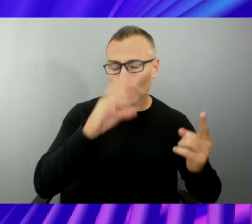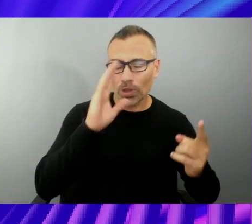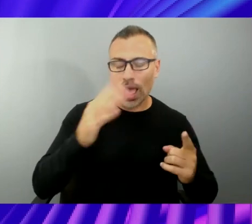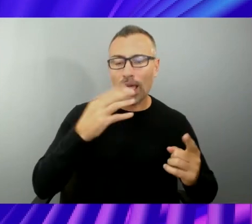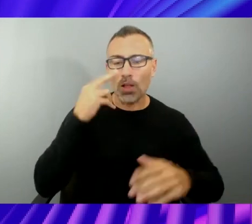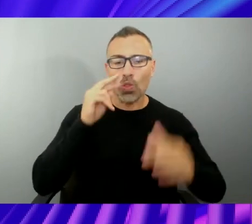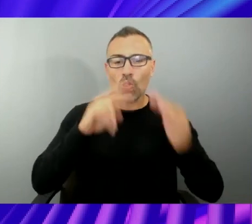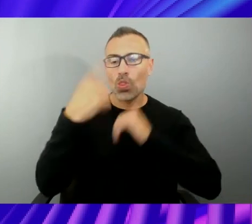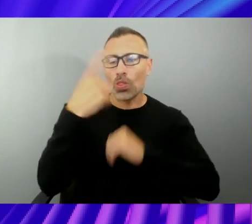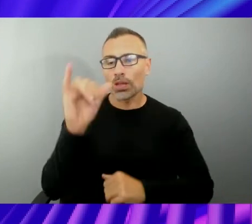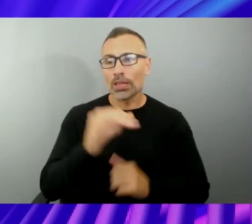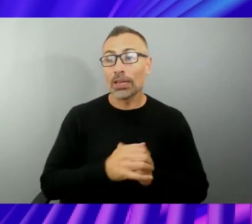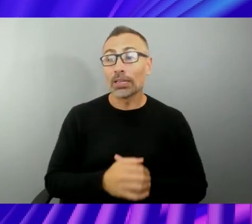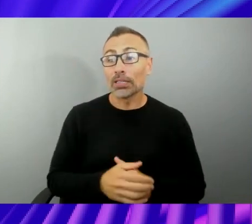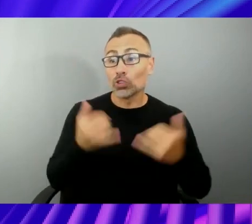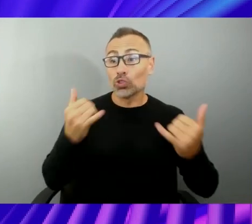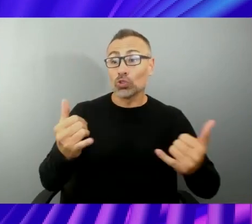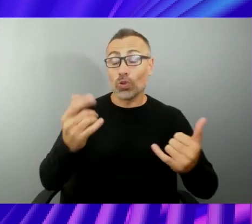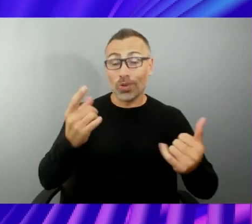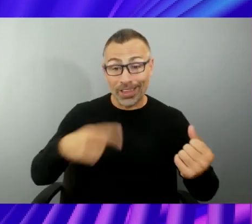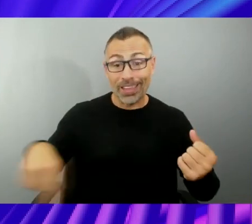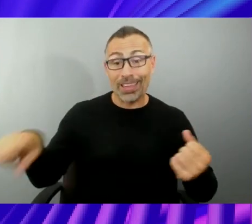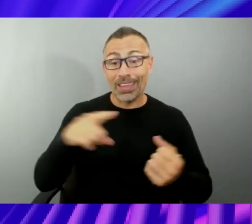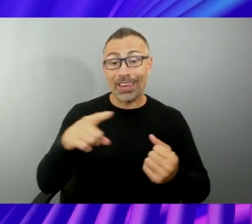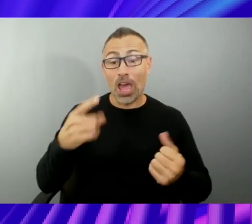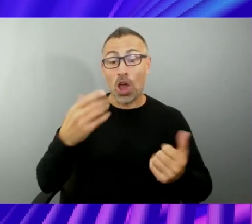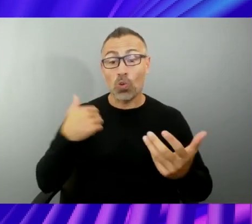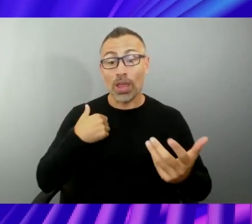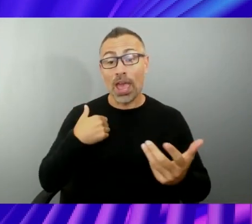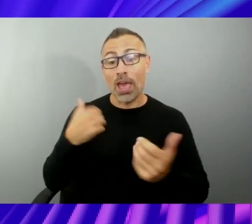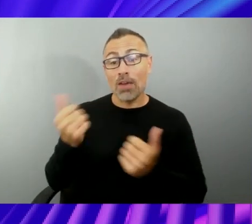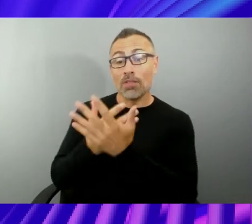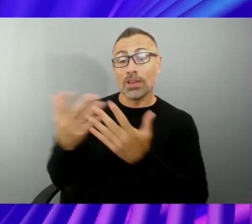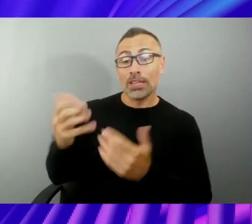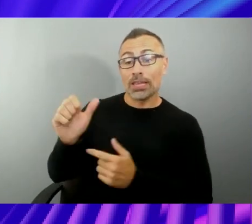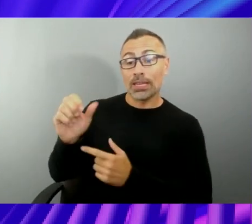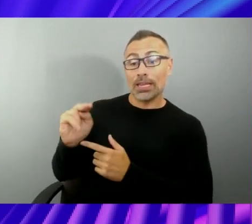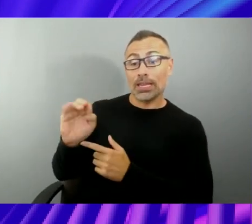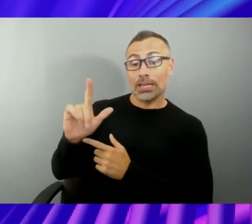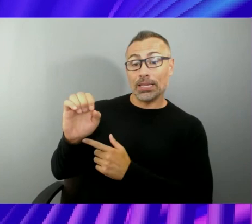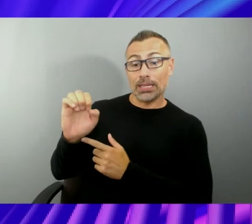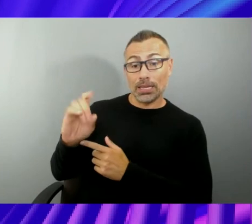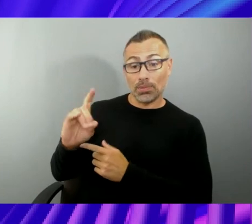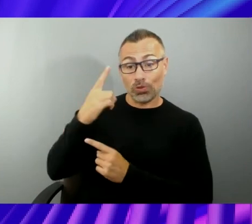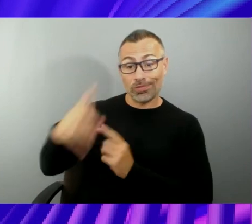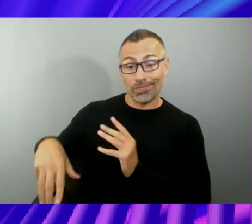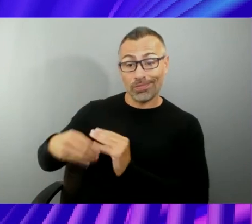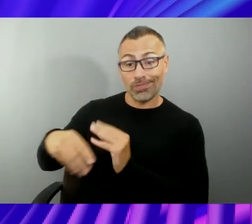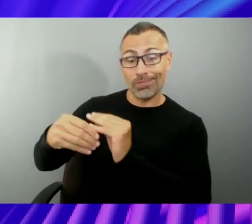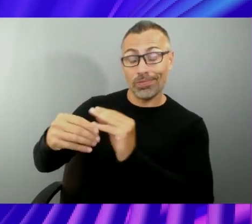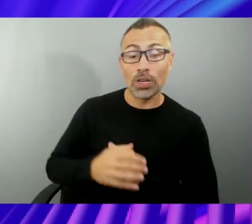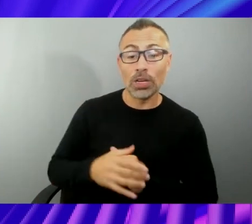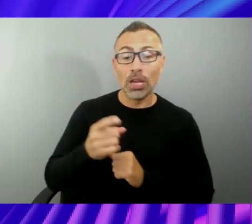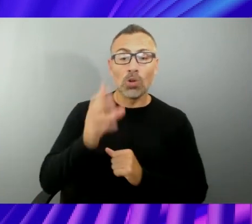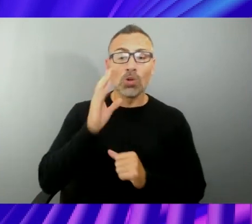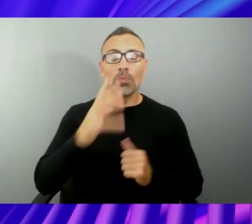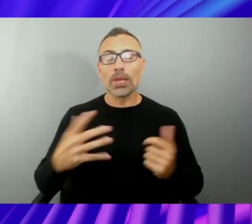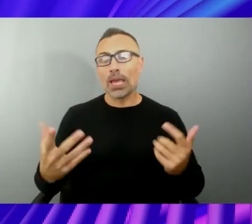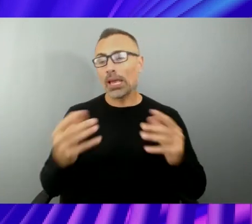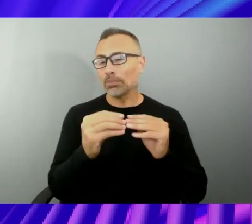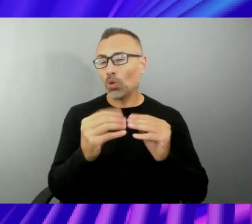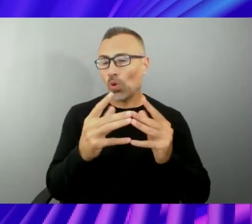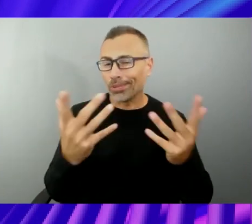abnormal, right? Yeah. The machine learning is already integrated. Oh, and wow. then we are adding more to it, and yeah. then we will see more